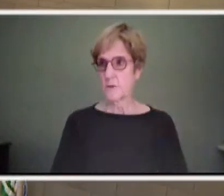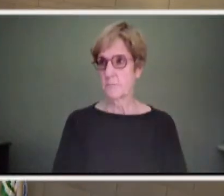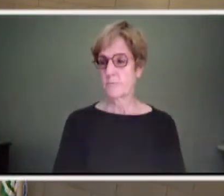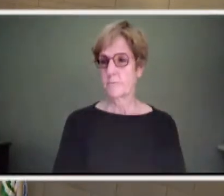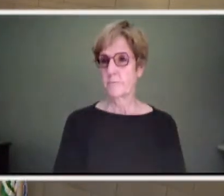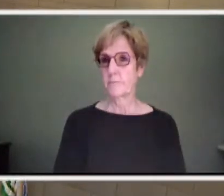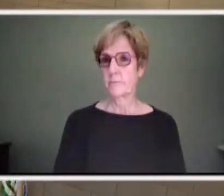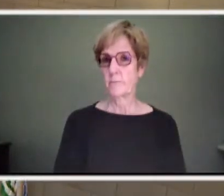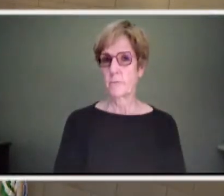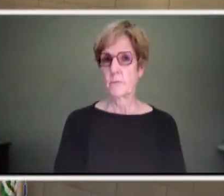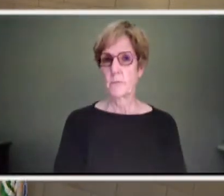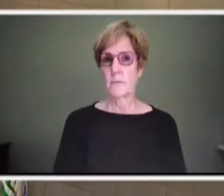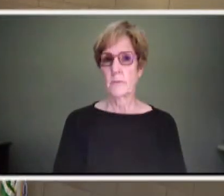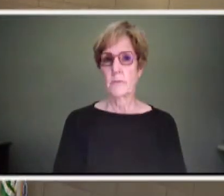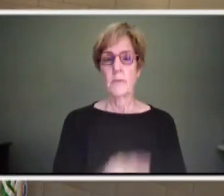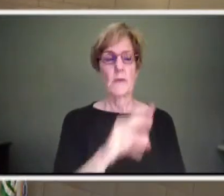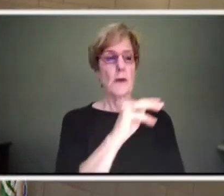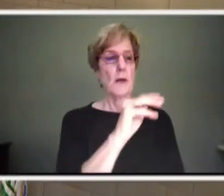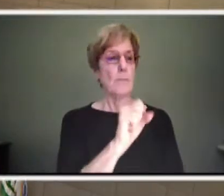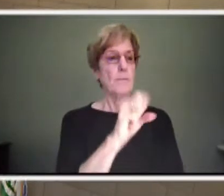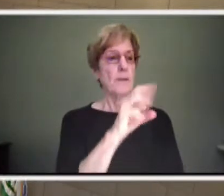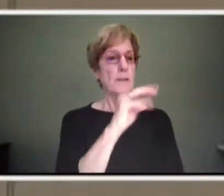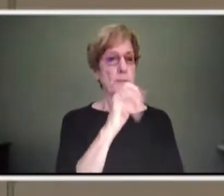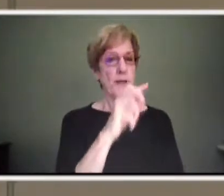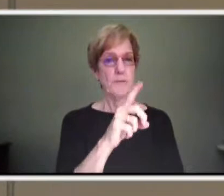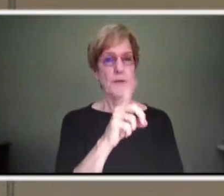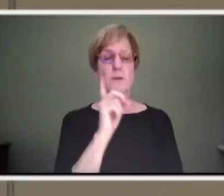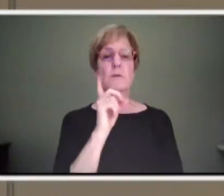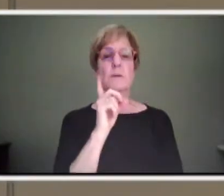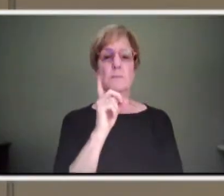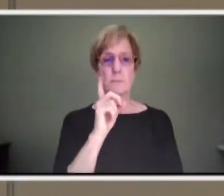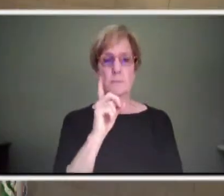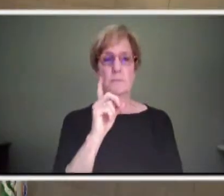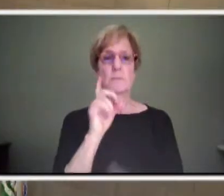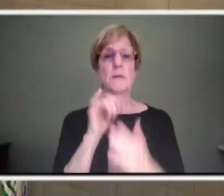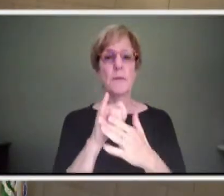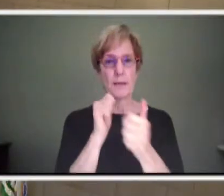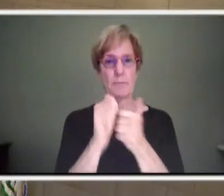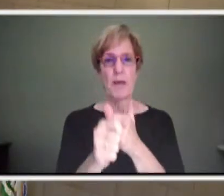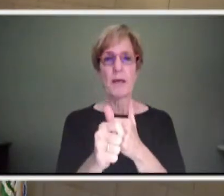Ms. Mayfield is in denial. That motion passes